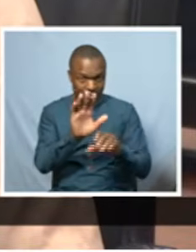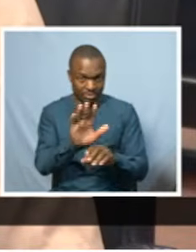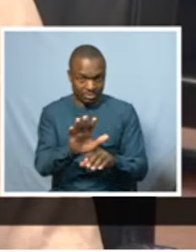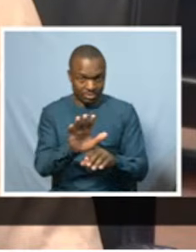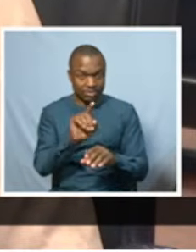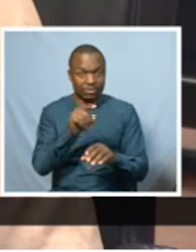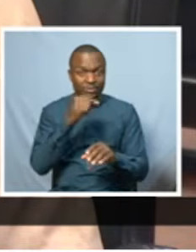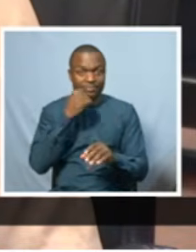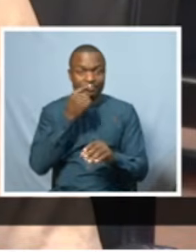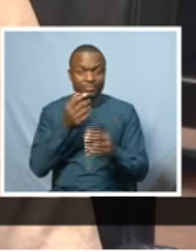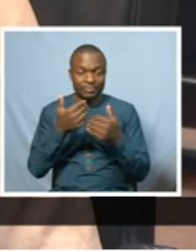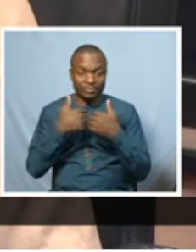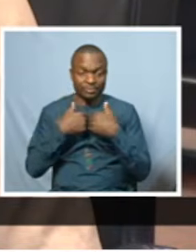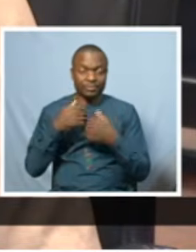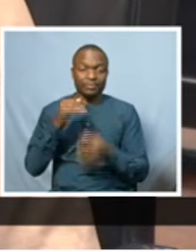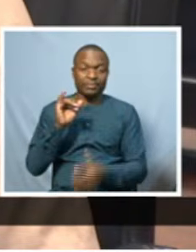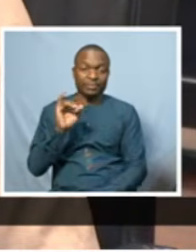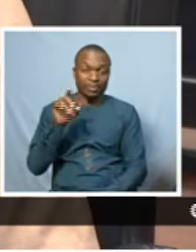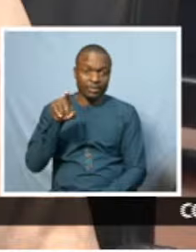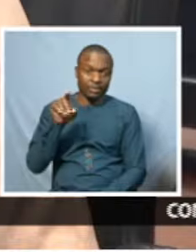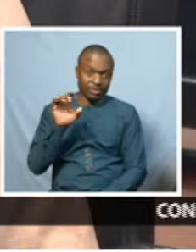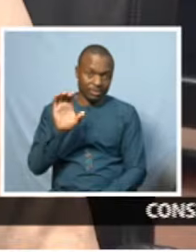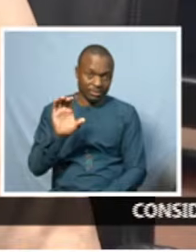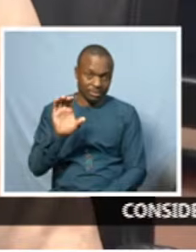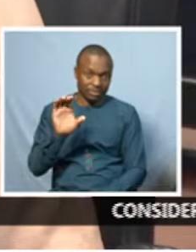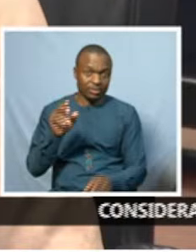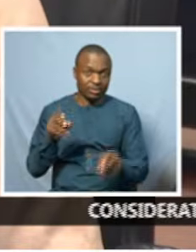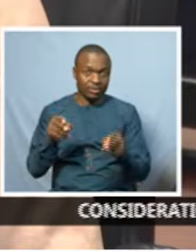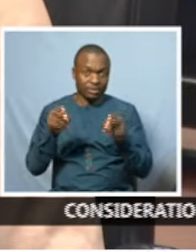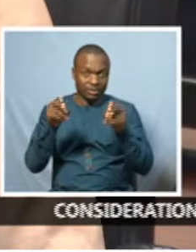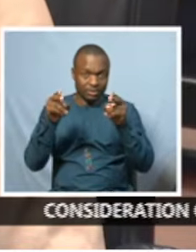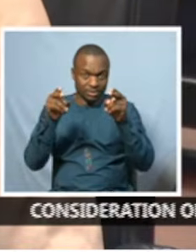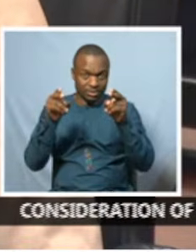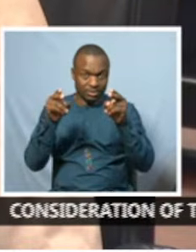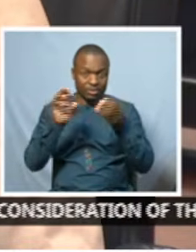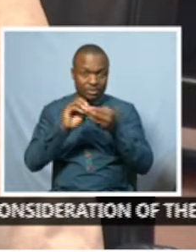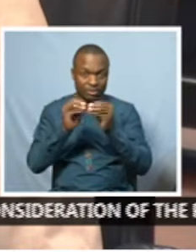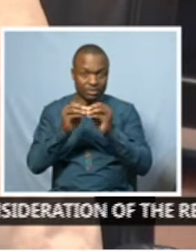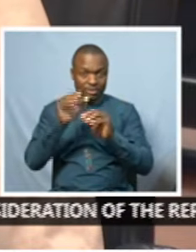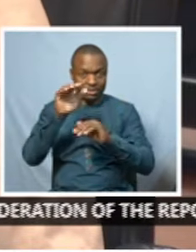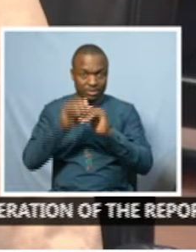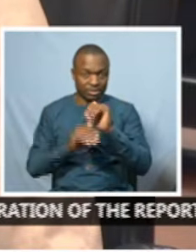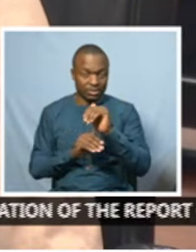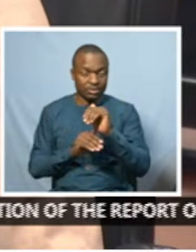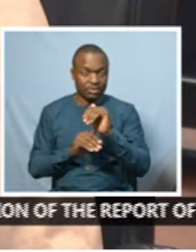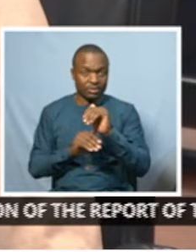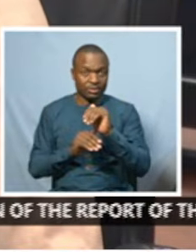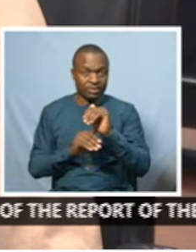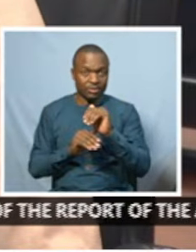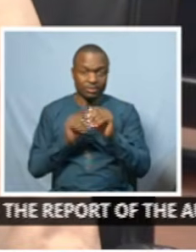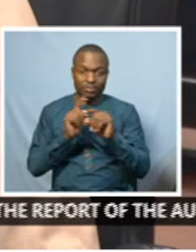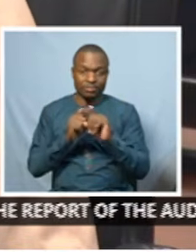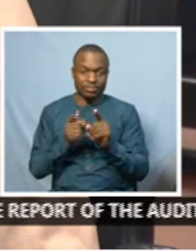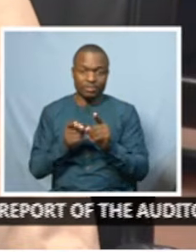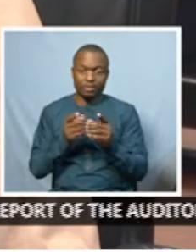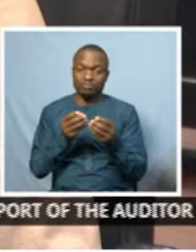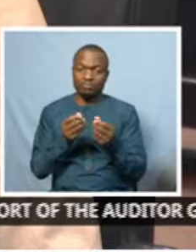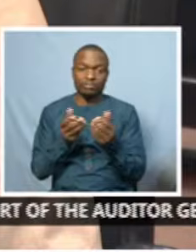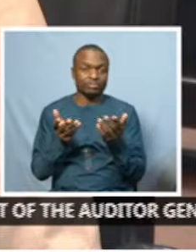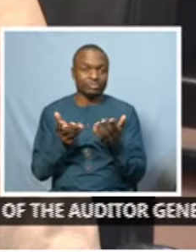you had an IPC which had a higher value, more than, but you didn't have the